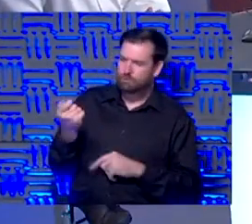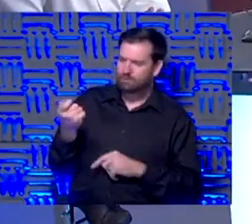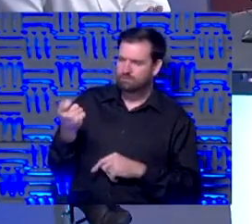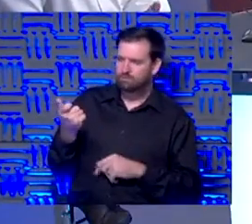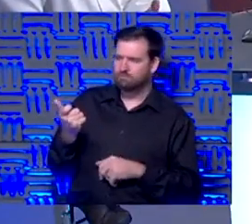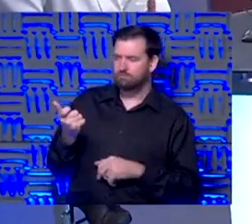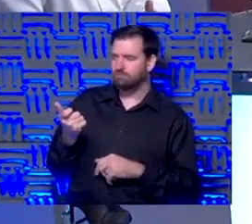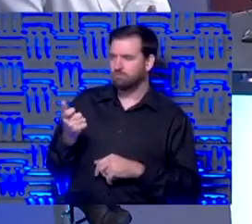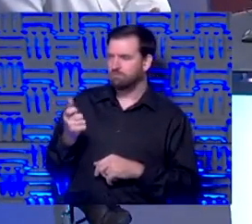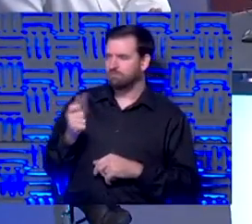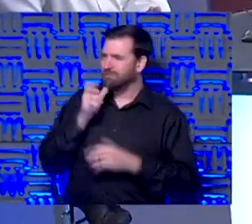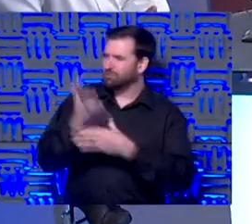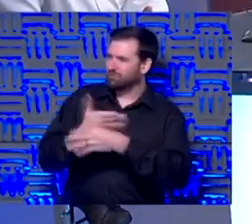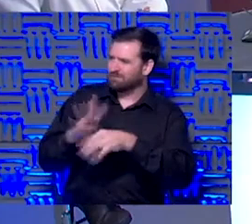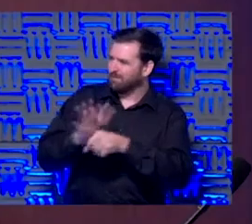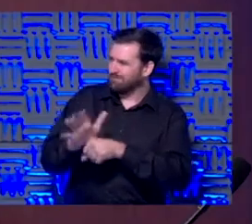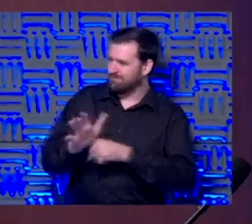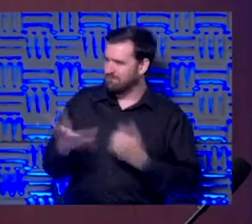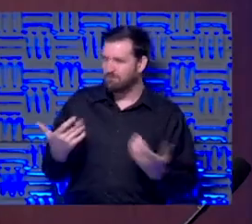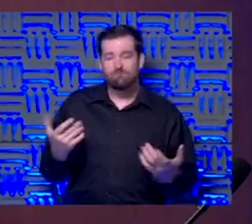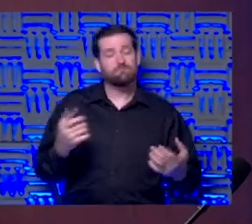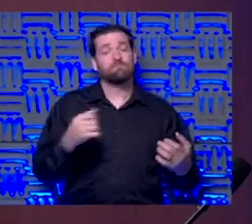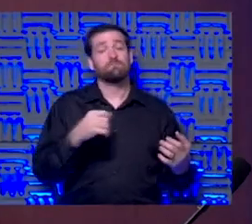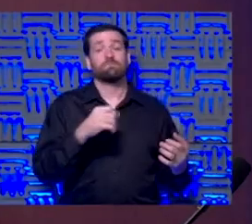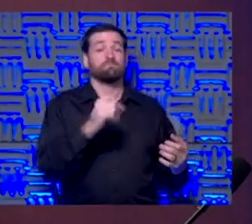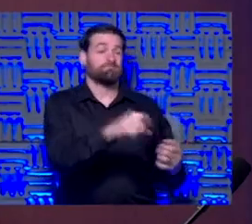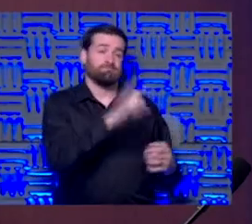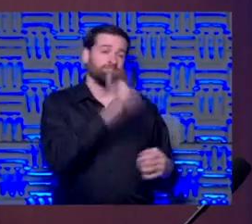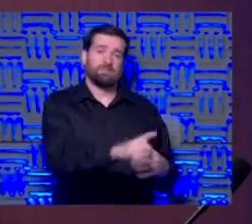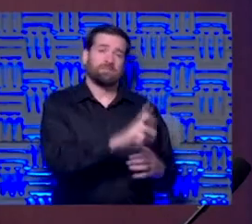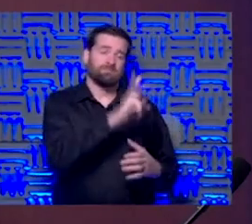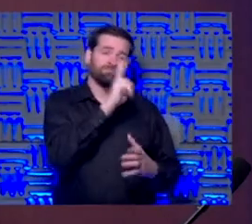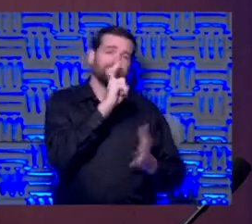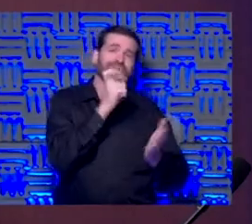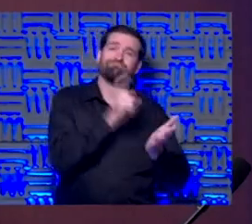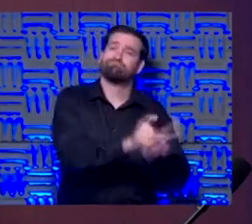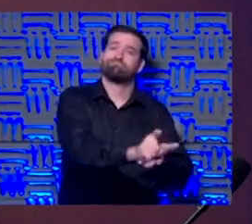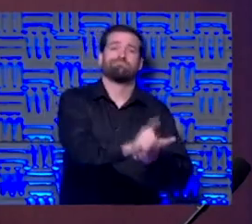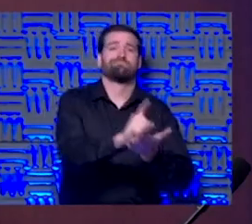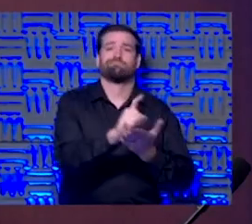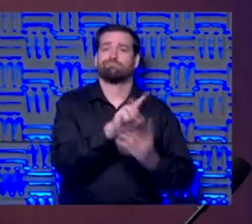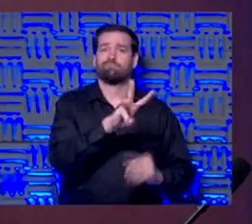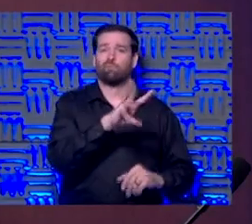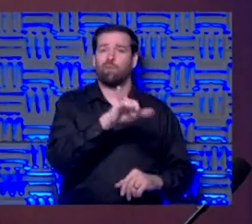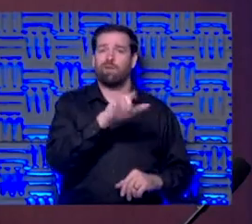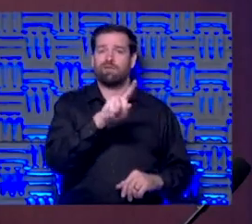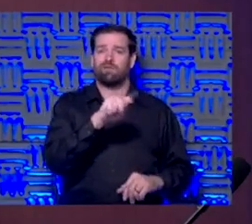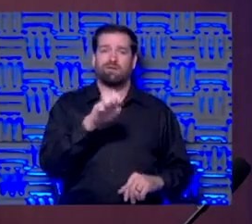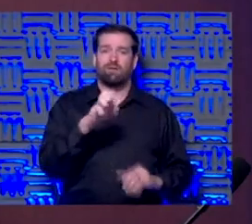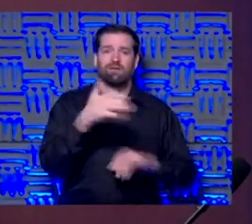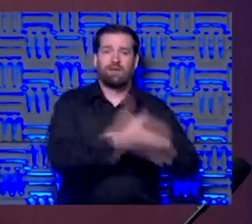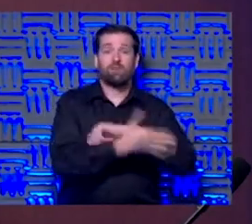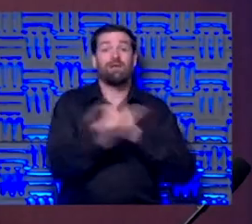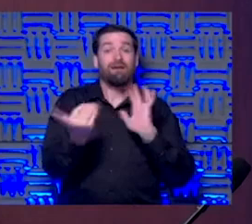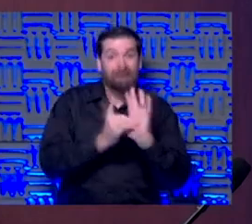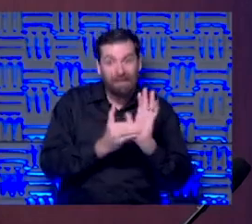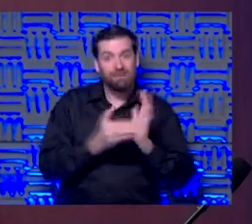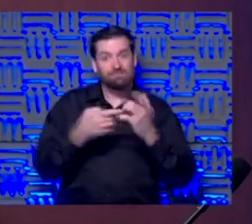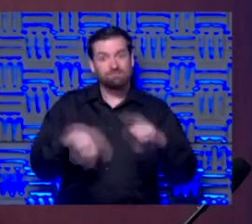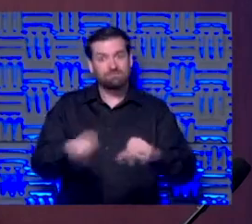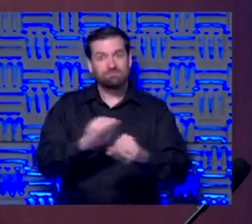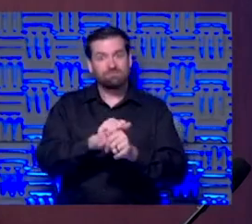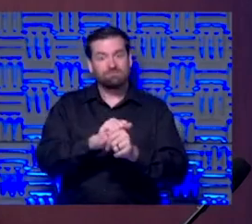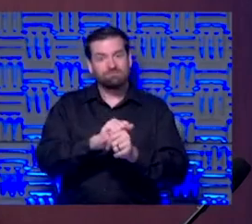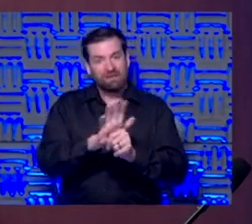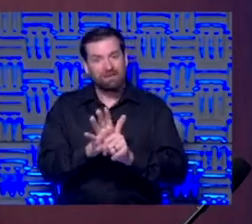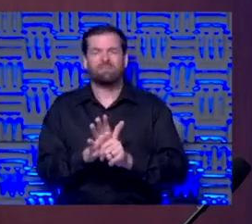undersold story about Wyandotte County. Yeah, I mean, I've really fallen in love with Wyandotte County again through this pandemic. I mean, there is some